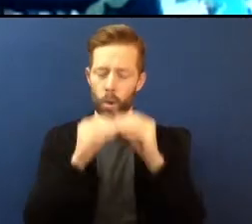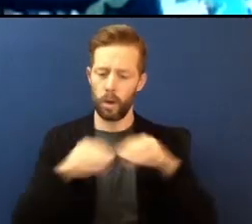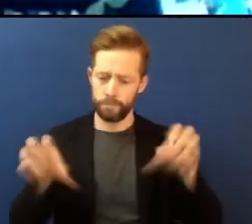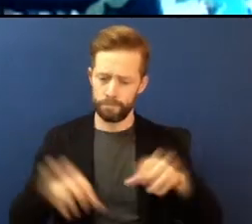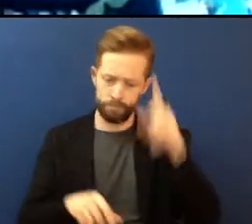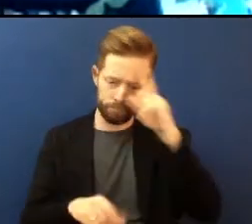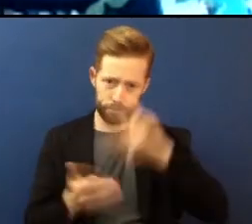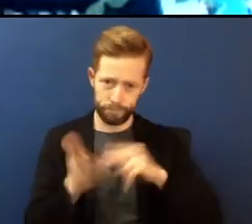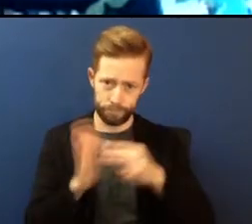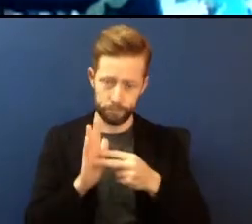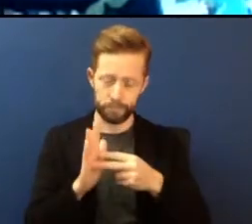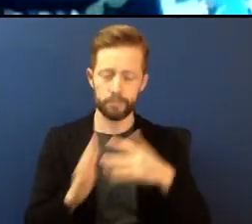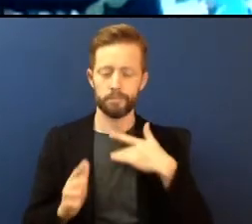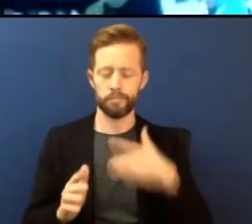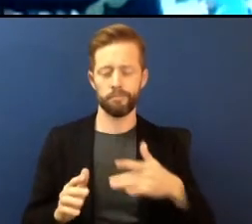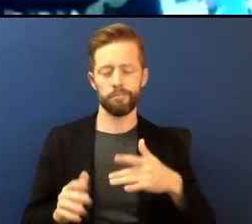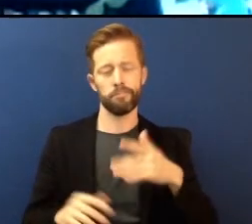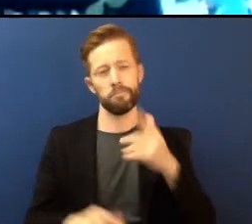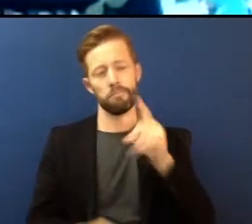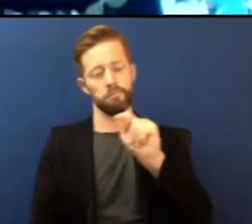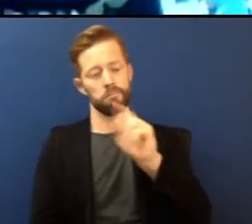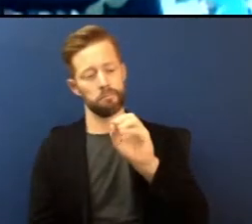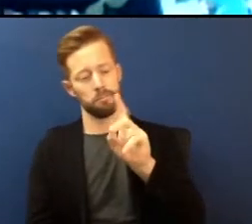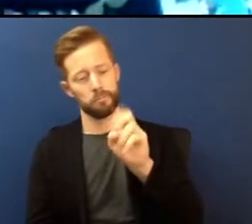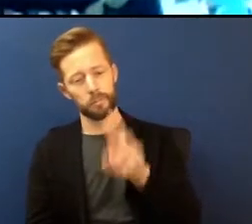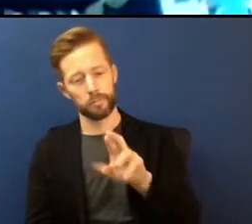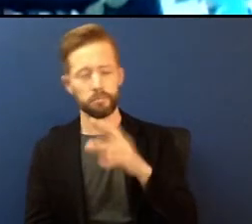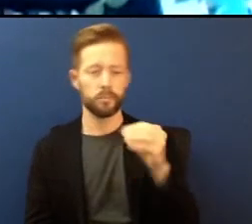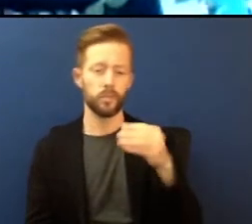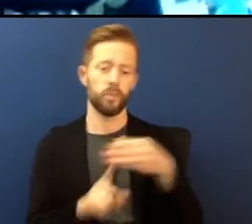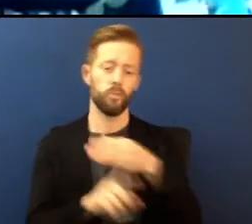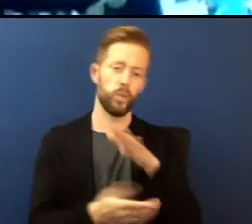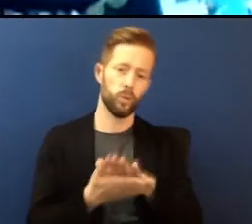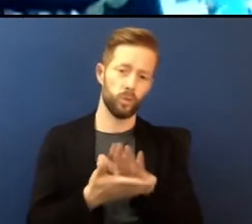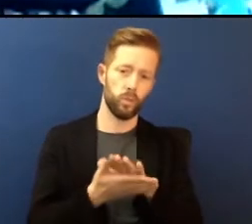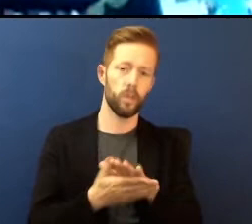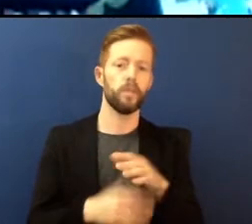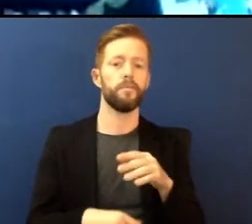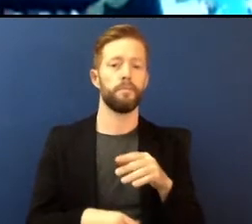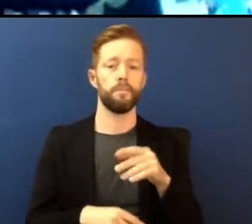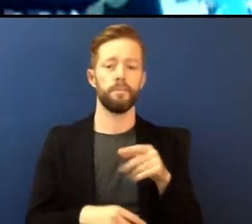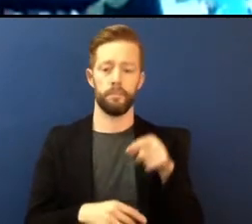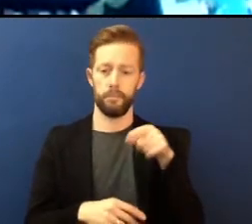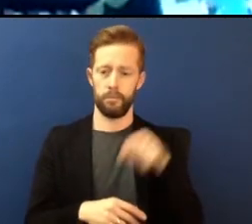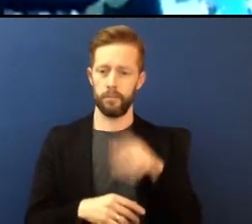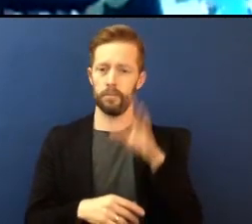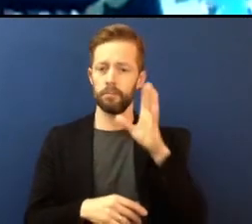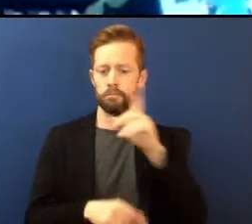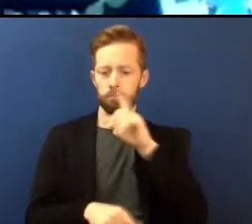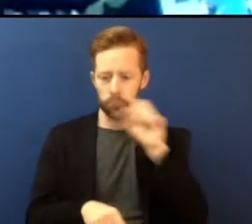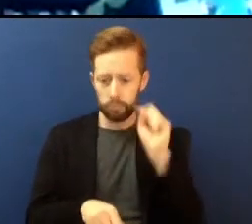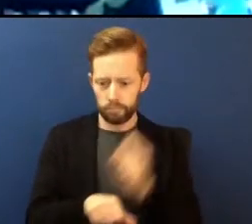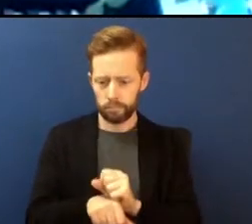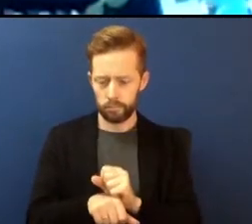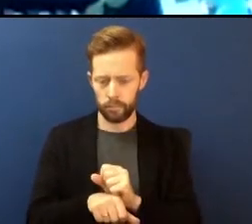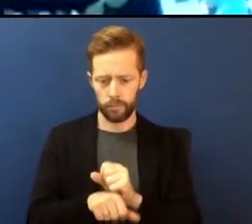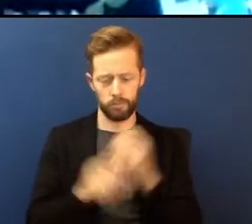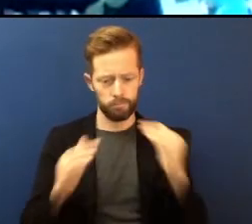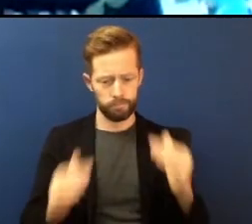more intentional in their behavior, and that happens in late toddlerhood and preschool. Then they begin to do